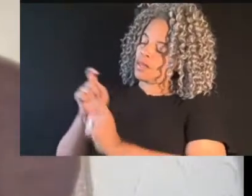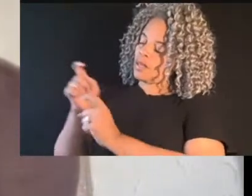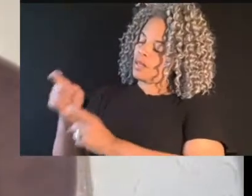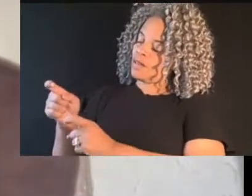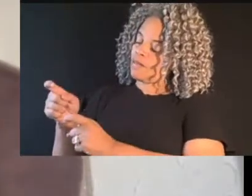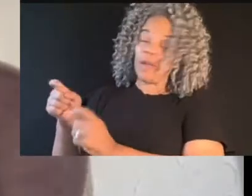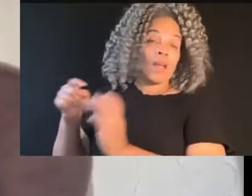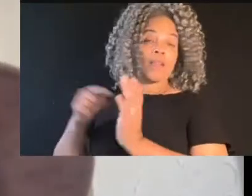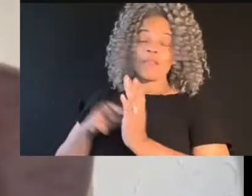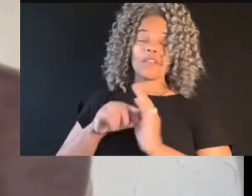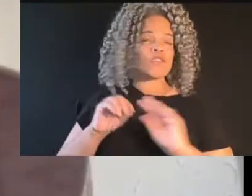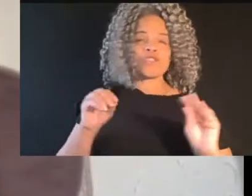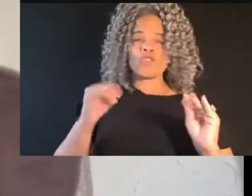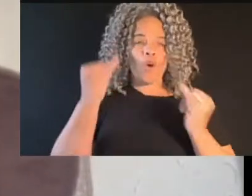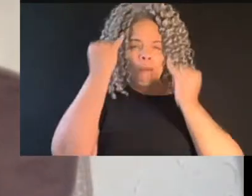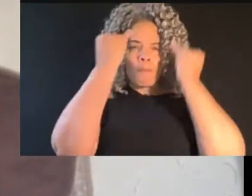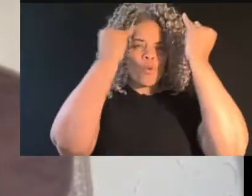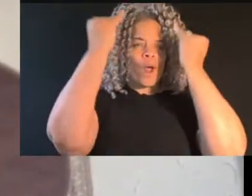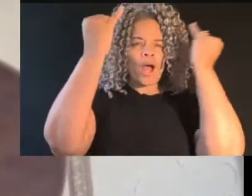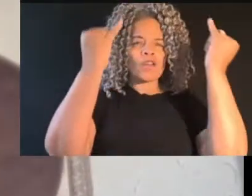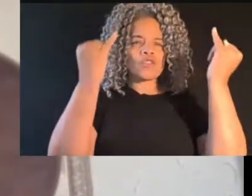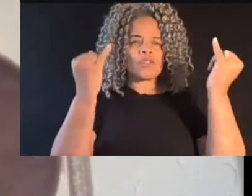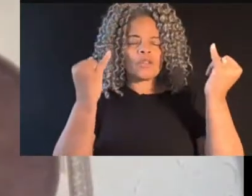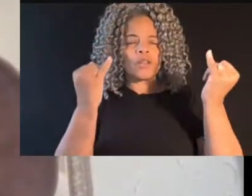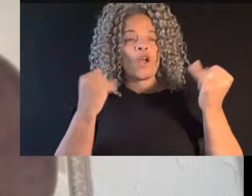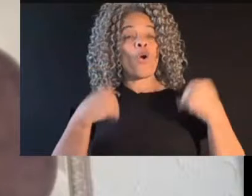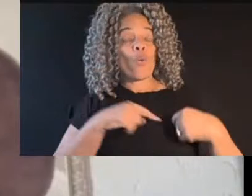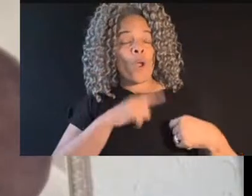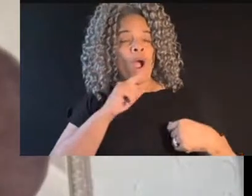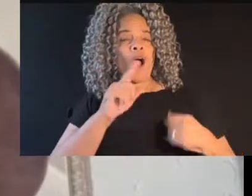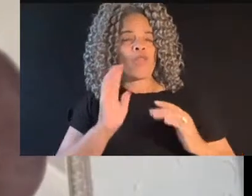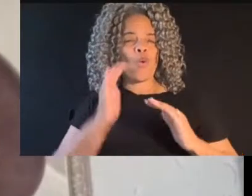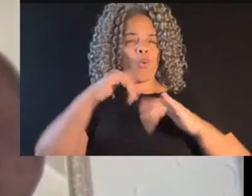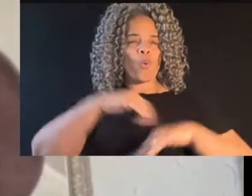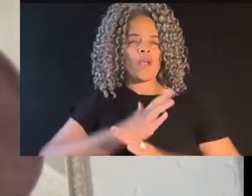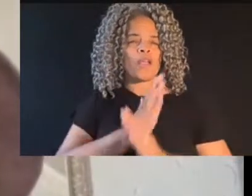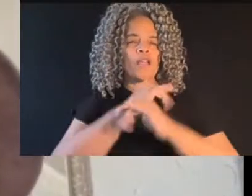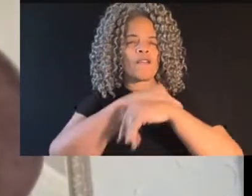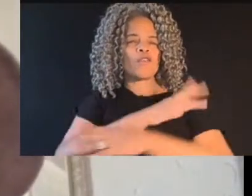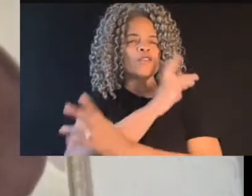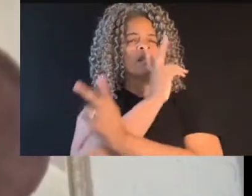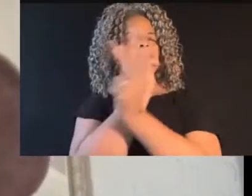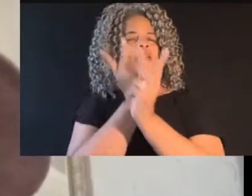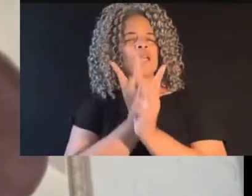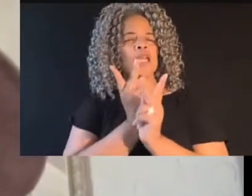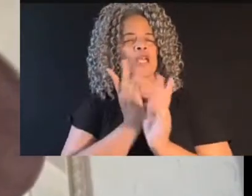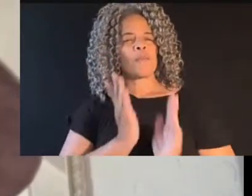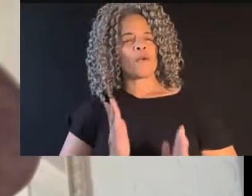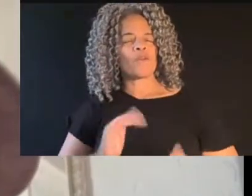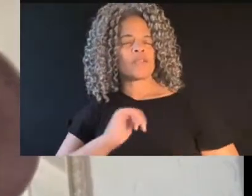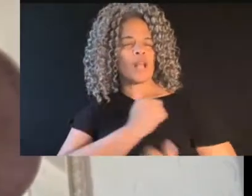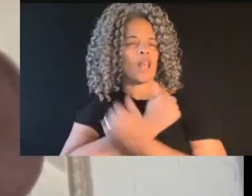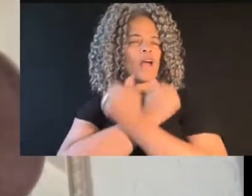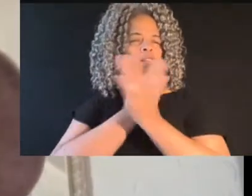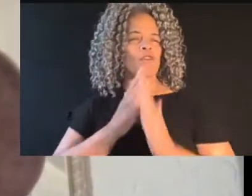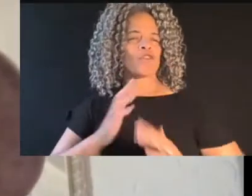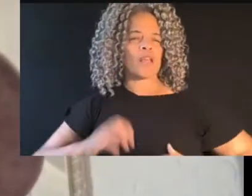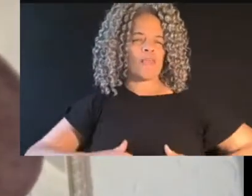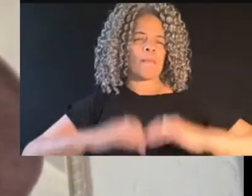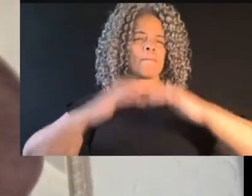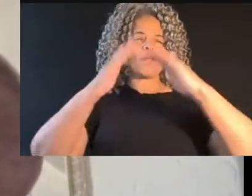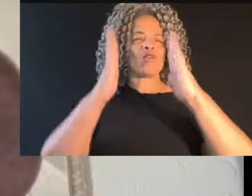This is no mirage. We are the weavers and the keepers, the lovers and